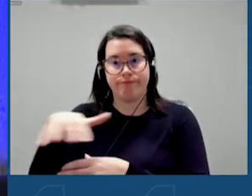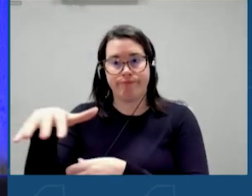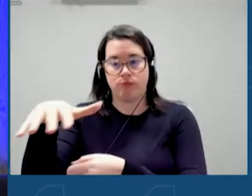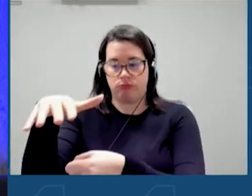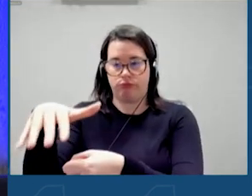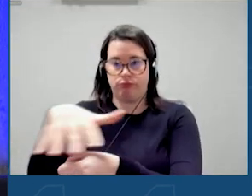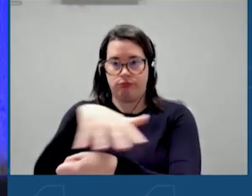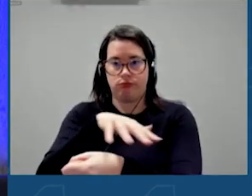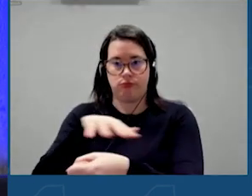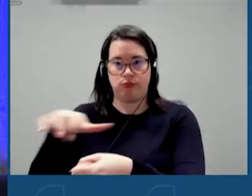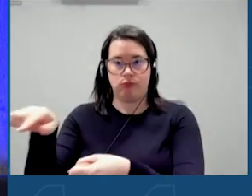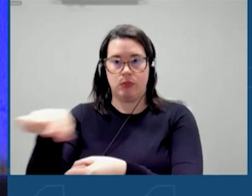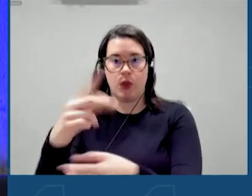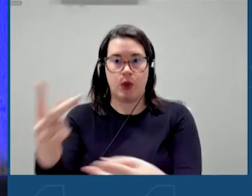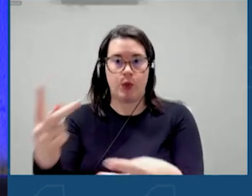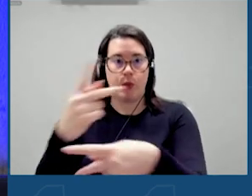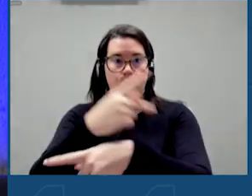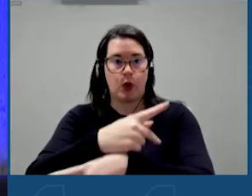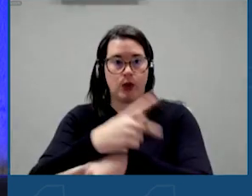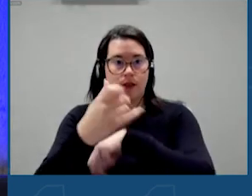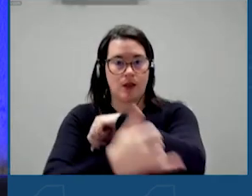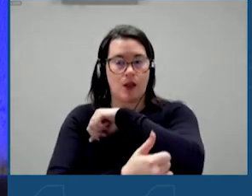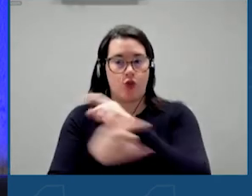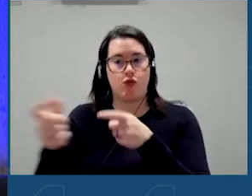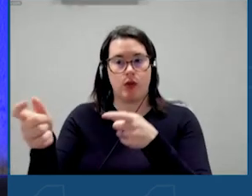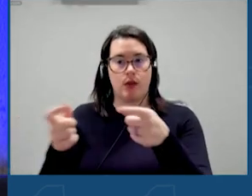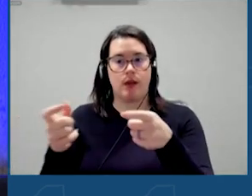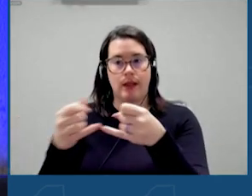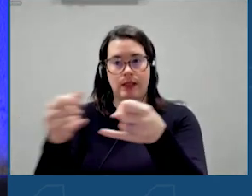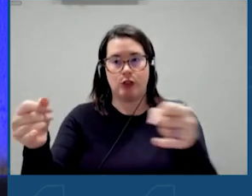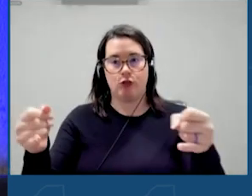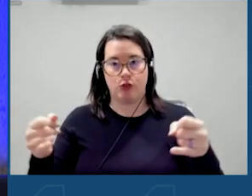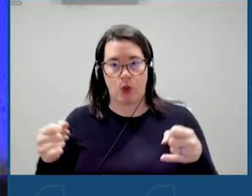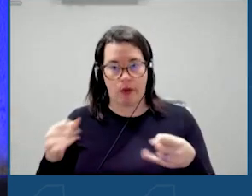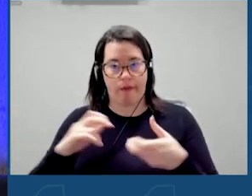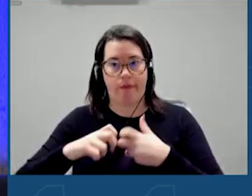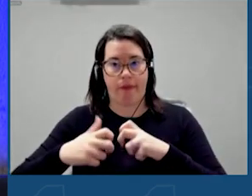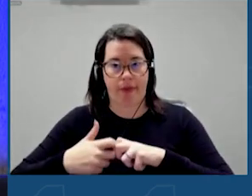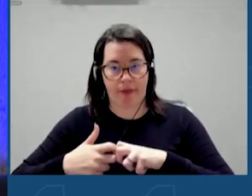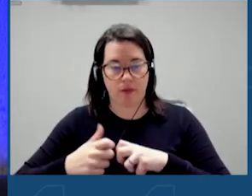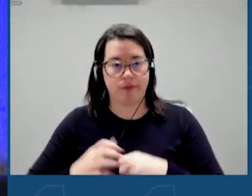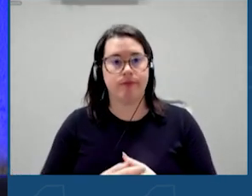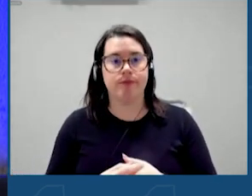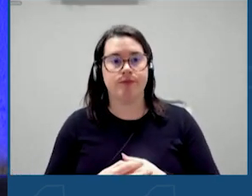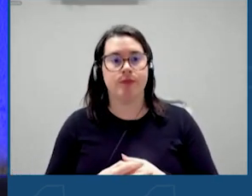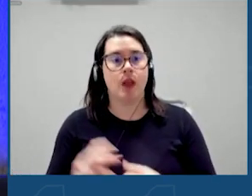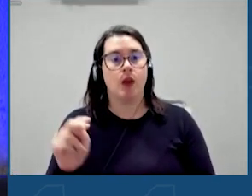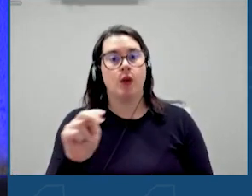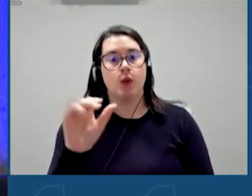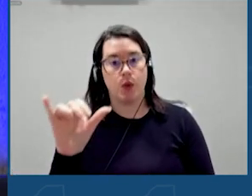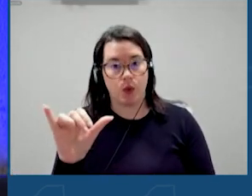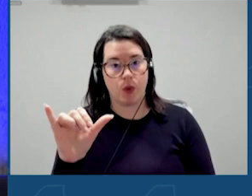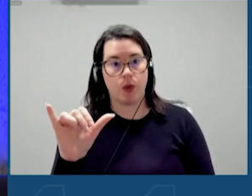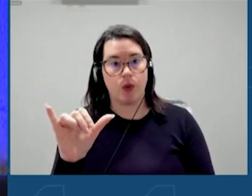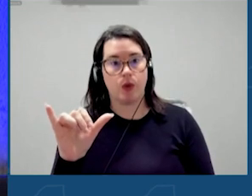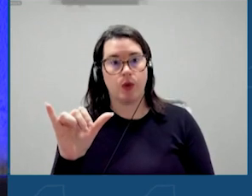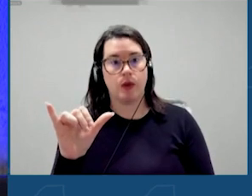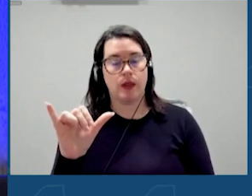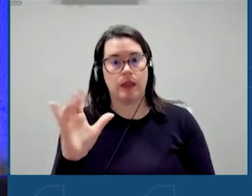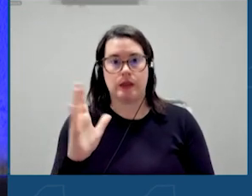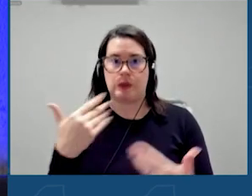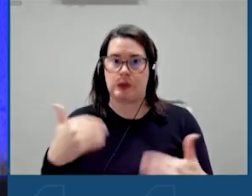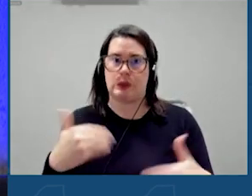the country in terms of our regulatory and zoning hurdles. New York is essentially in a league of its own when it comes